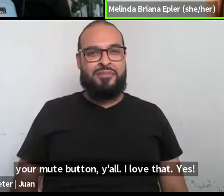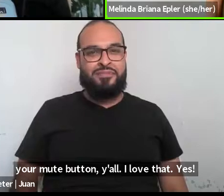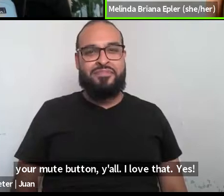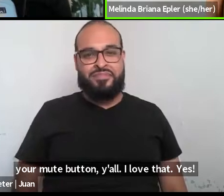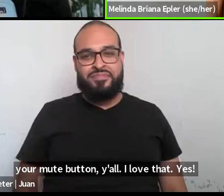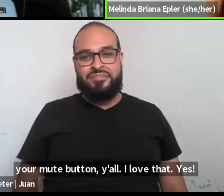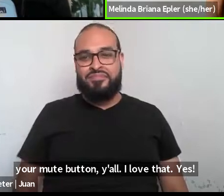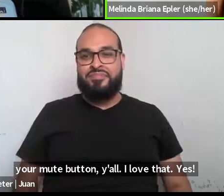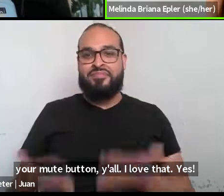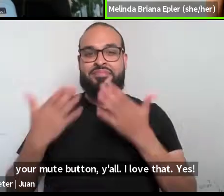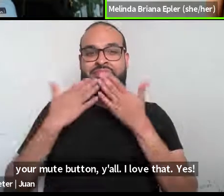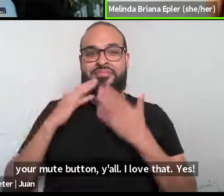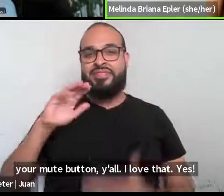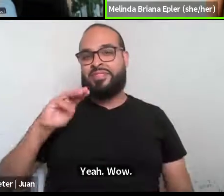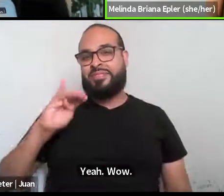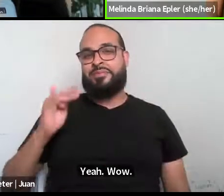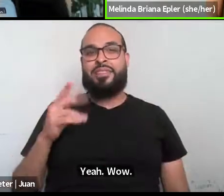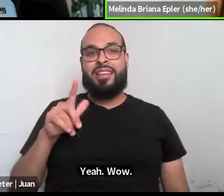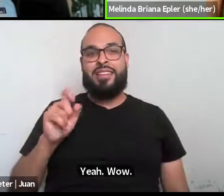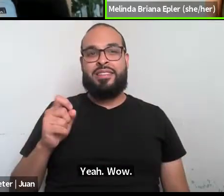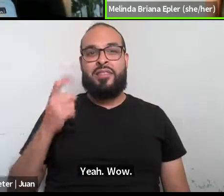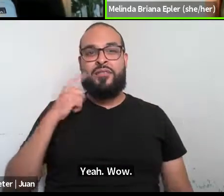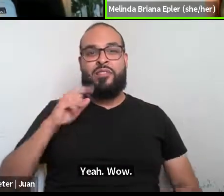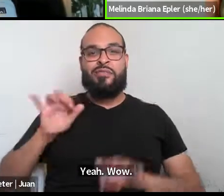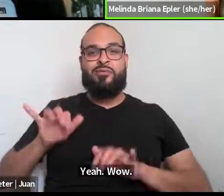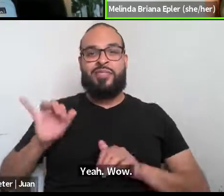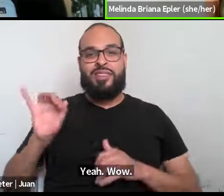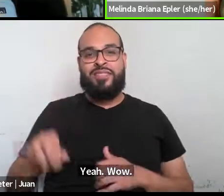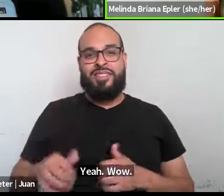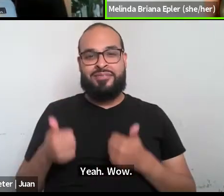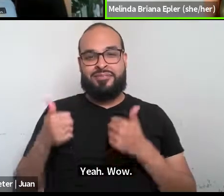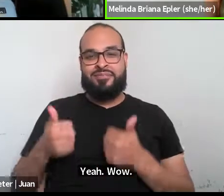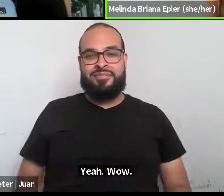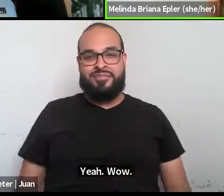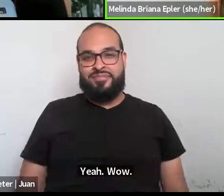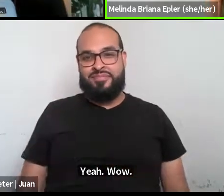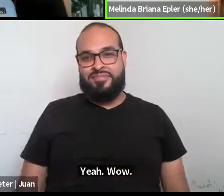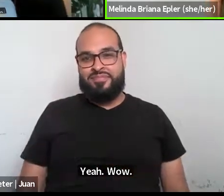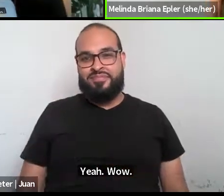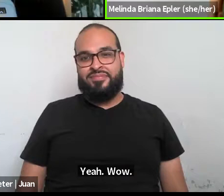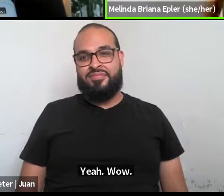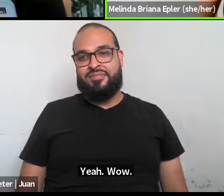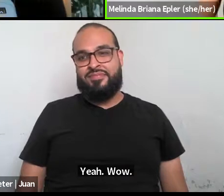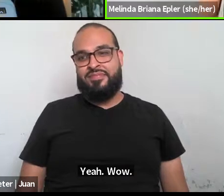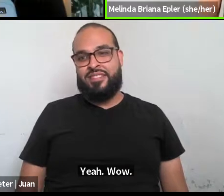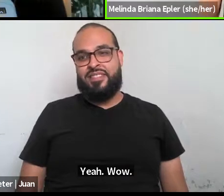Yeah. Thank you, Michelle, for transcribing that. I love it. Mm.